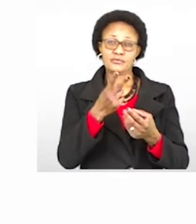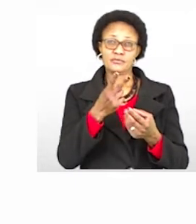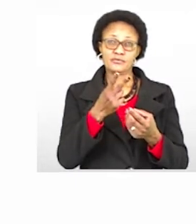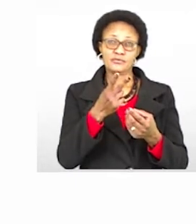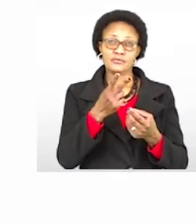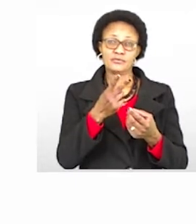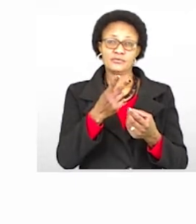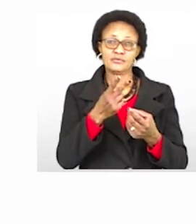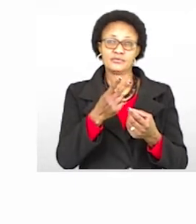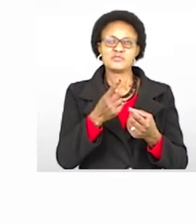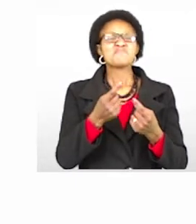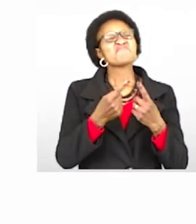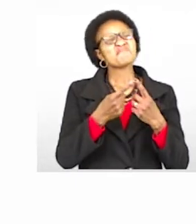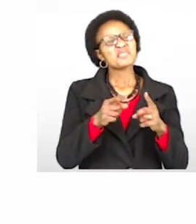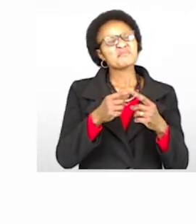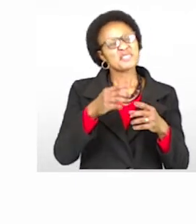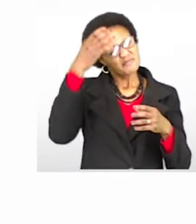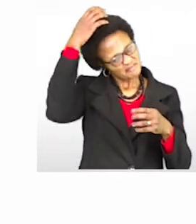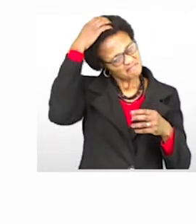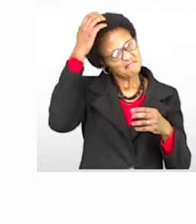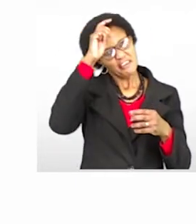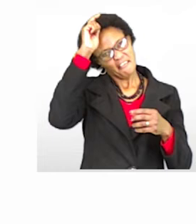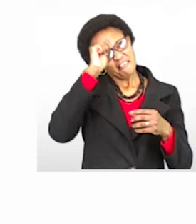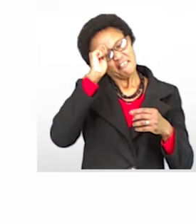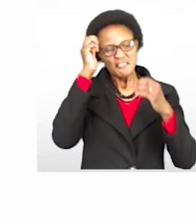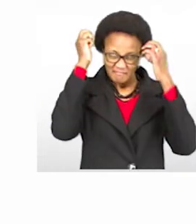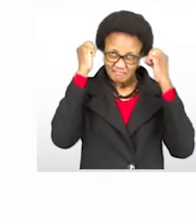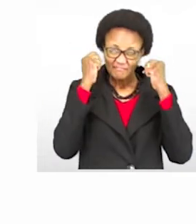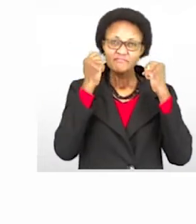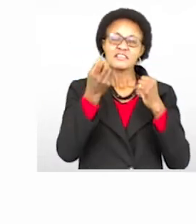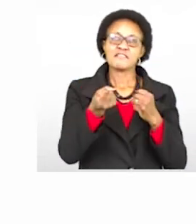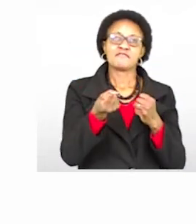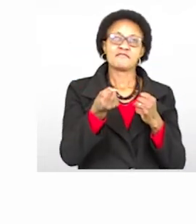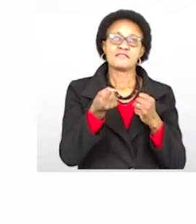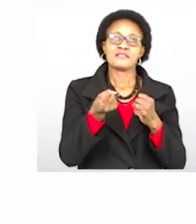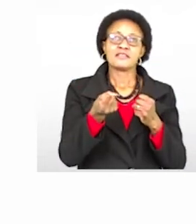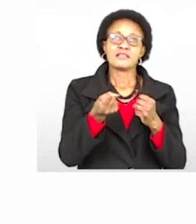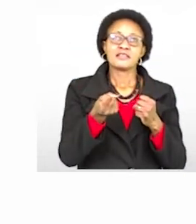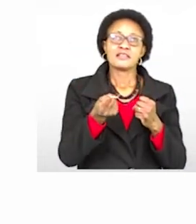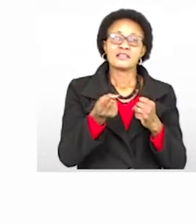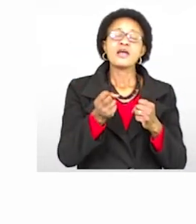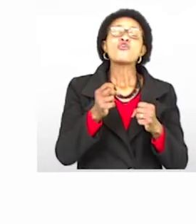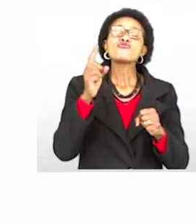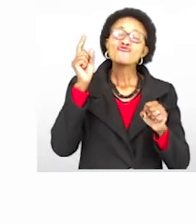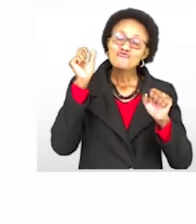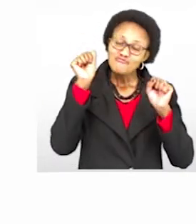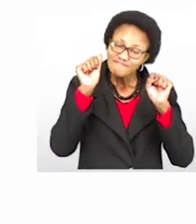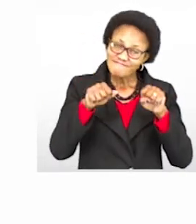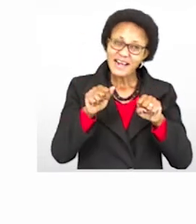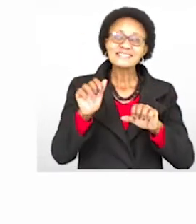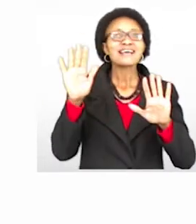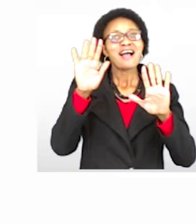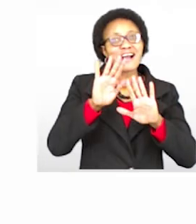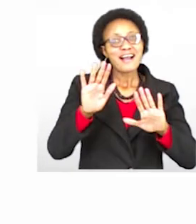silly little hats that we can see. And we are asked to color the second hat